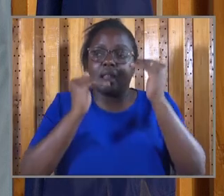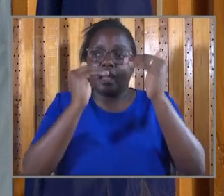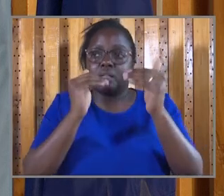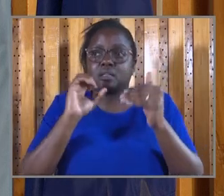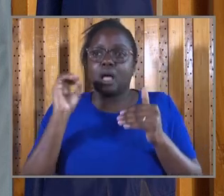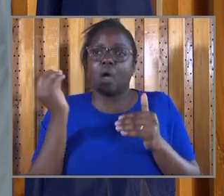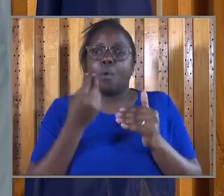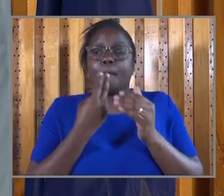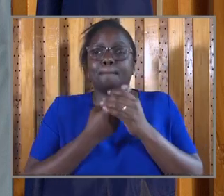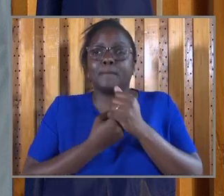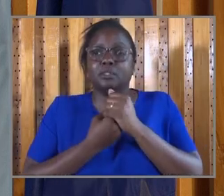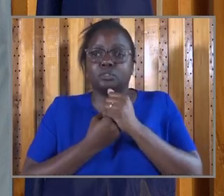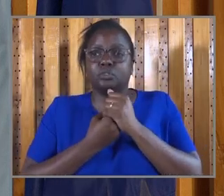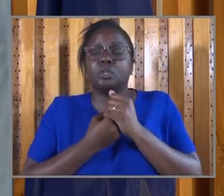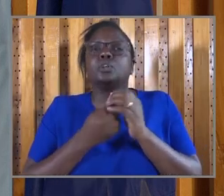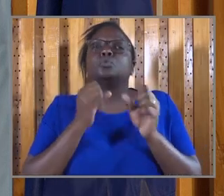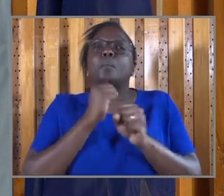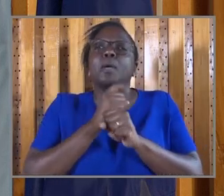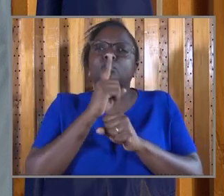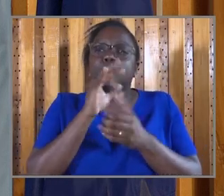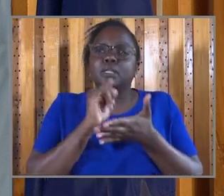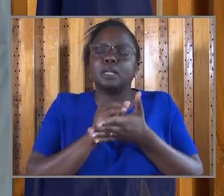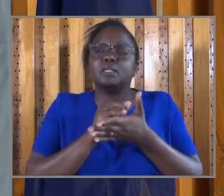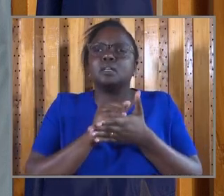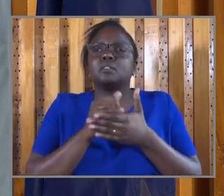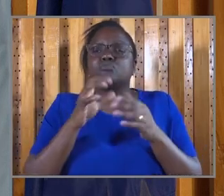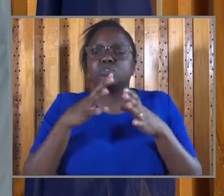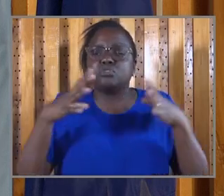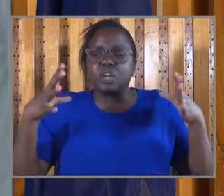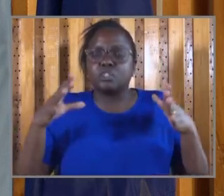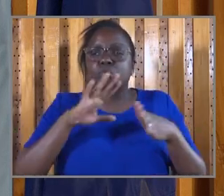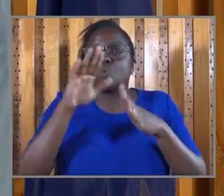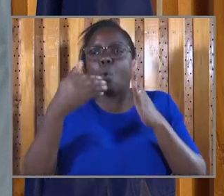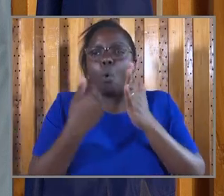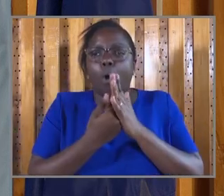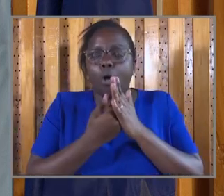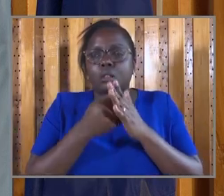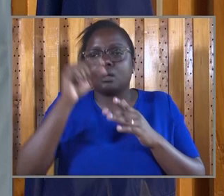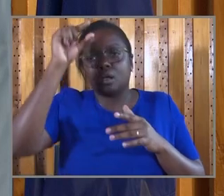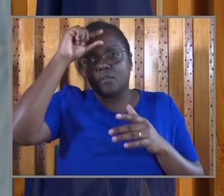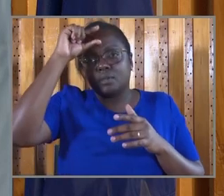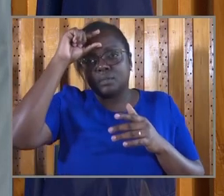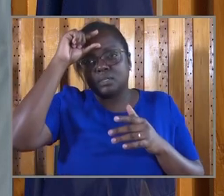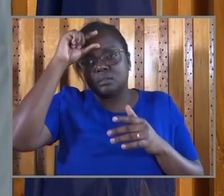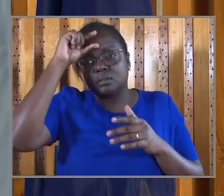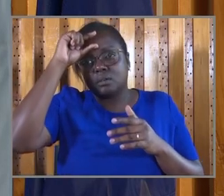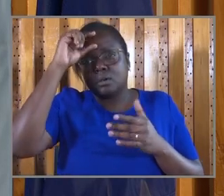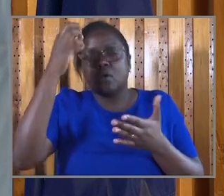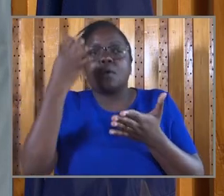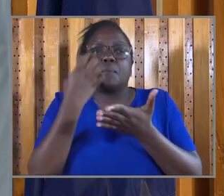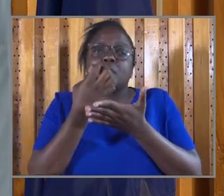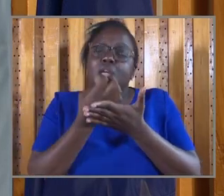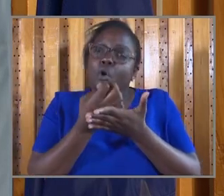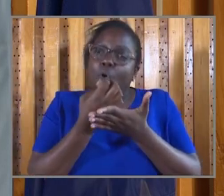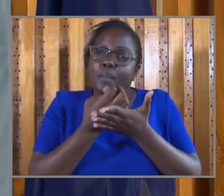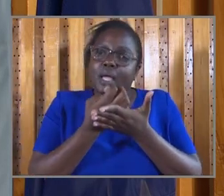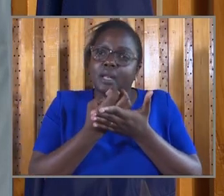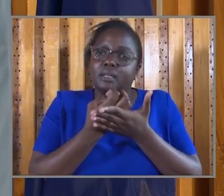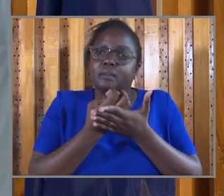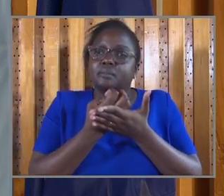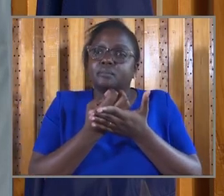make sure it stretches into all the domains, my portfolio, but also the economic portfolio,